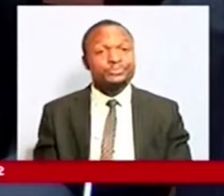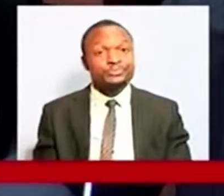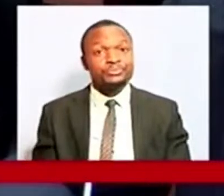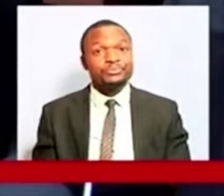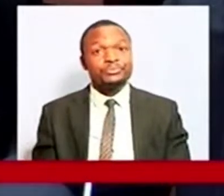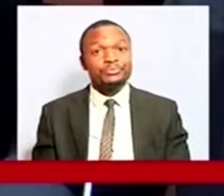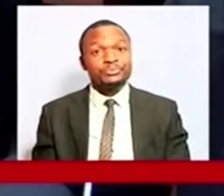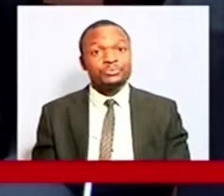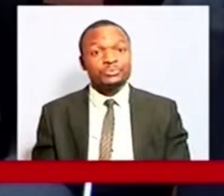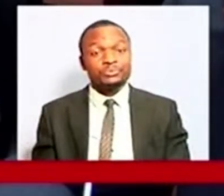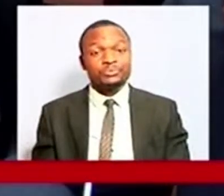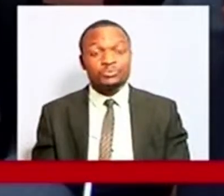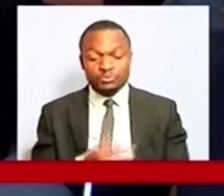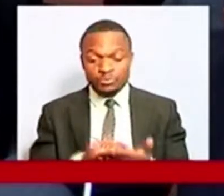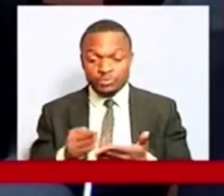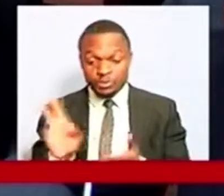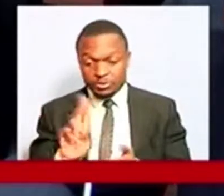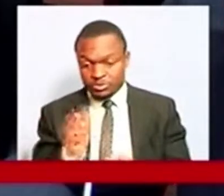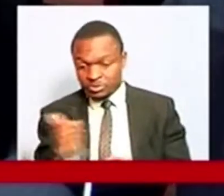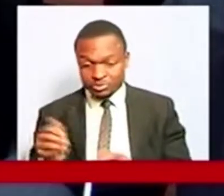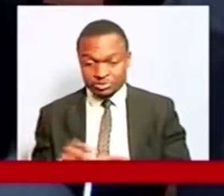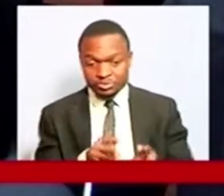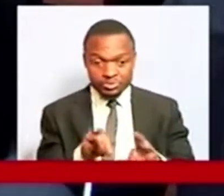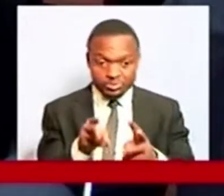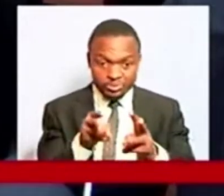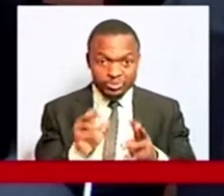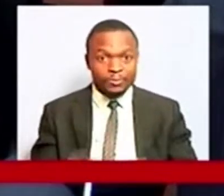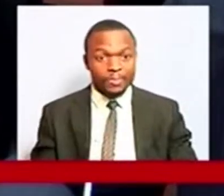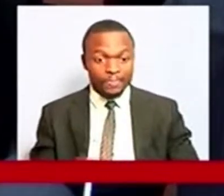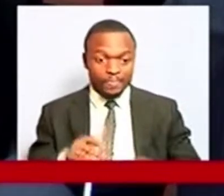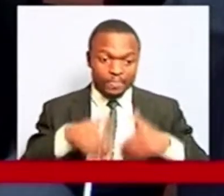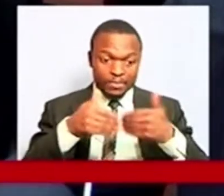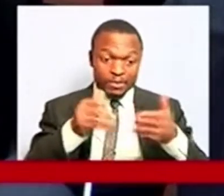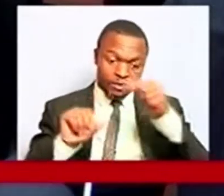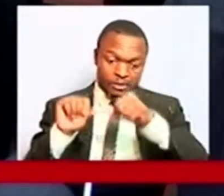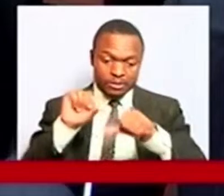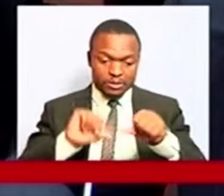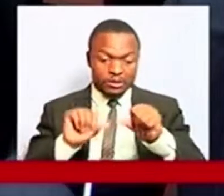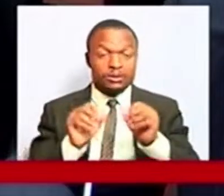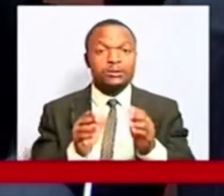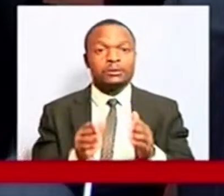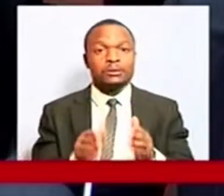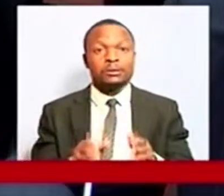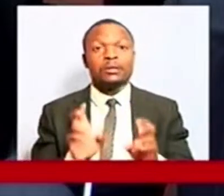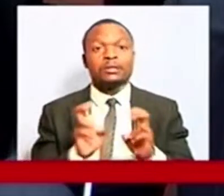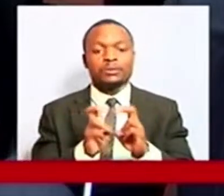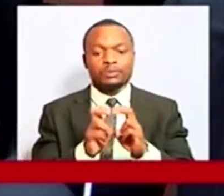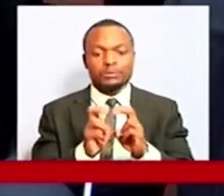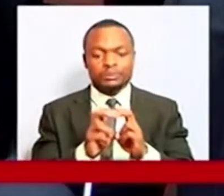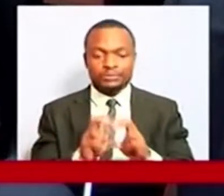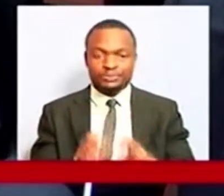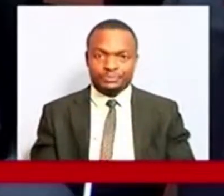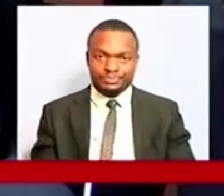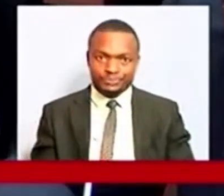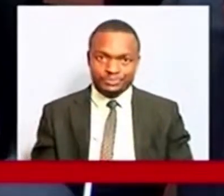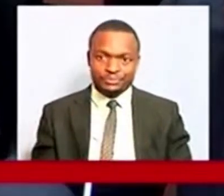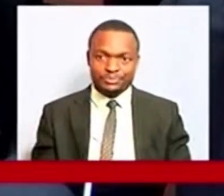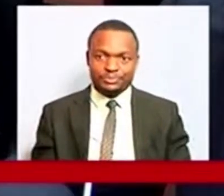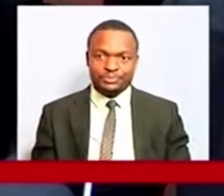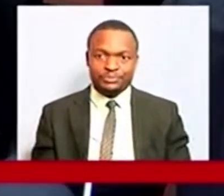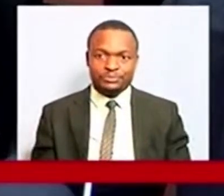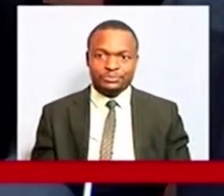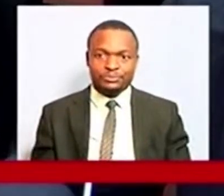avail other avenues to give the auditors the contract? And